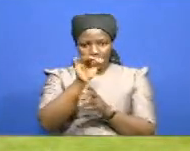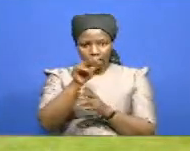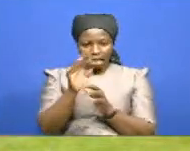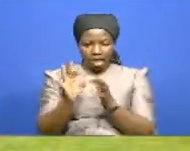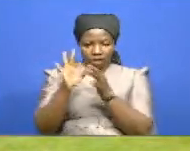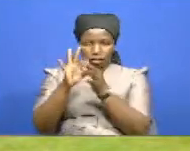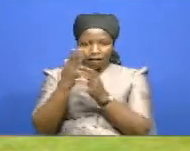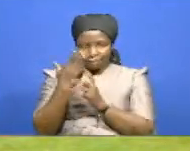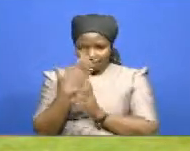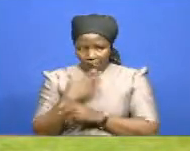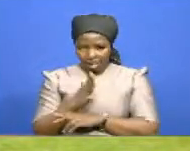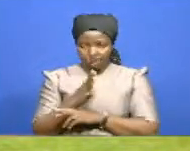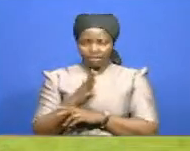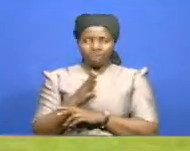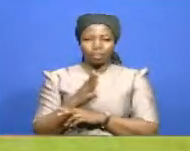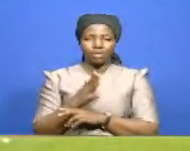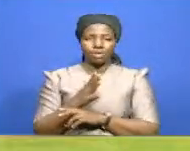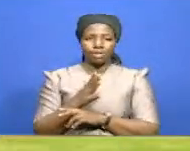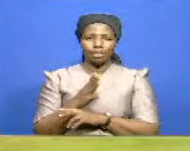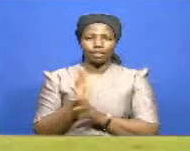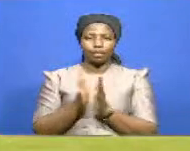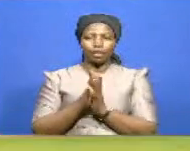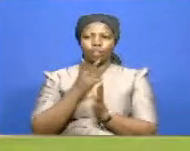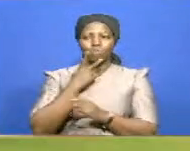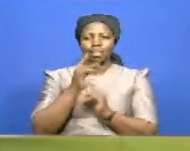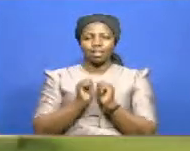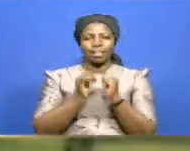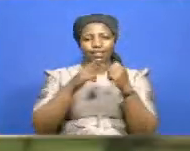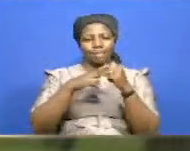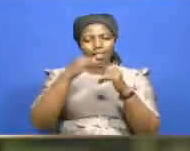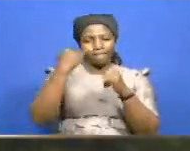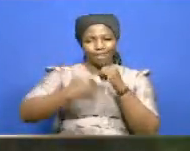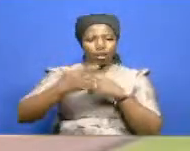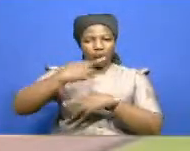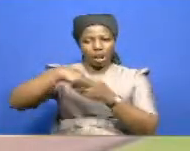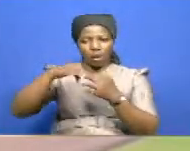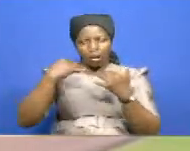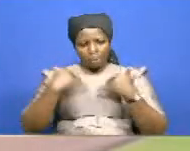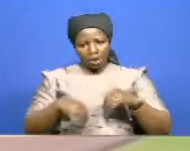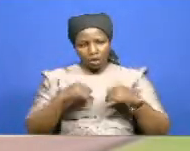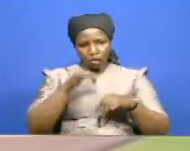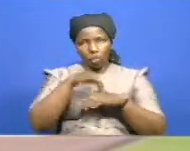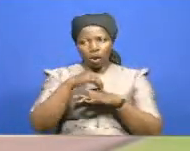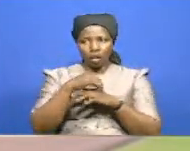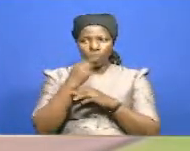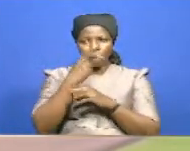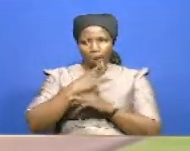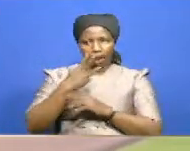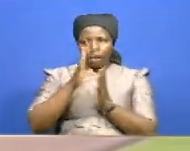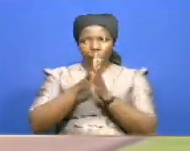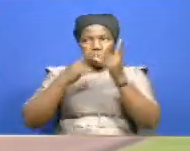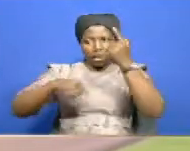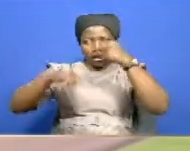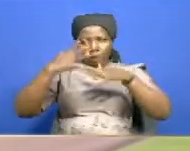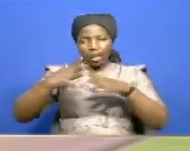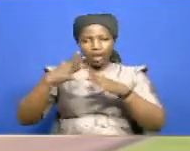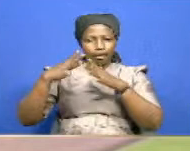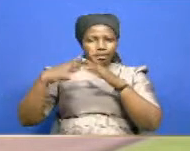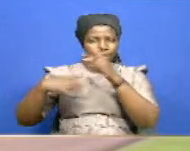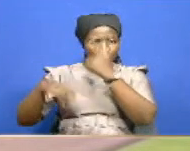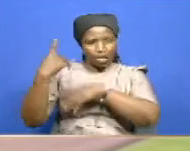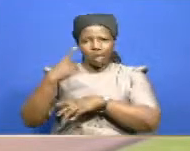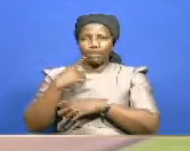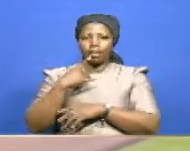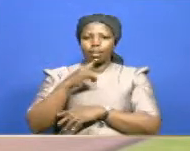par 217. The final round will be played on Wednesday, with the winner taking home 105,000 shillings